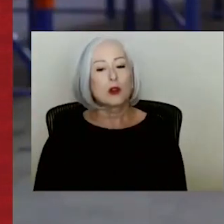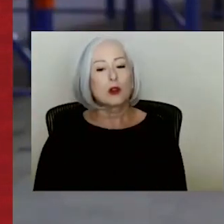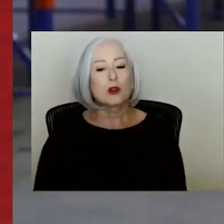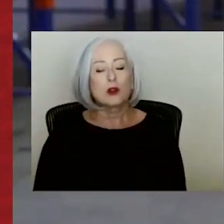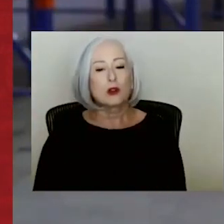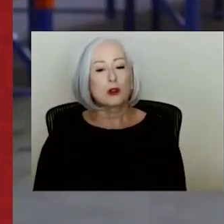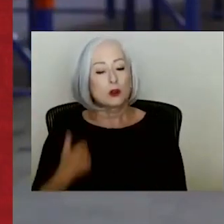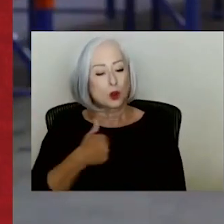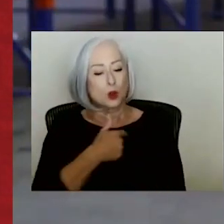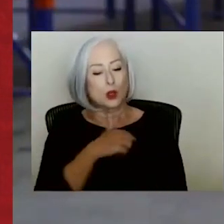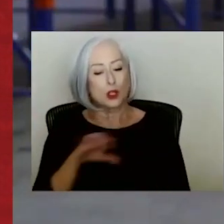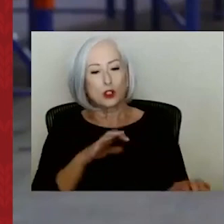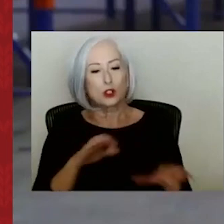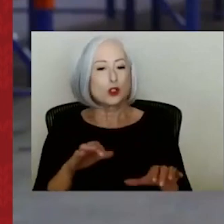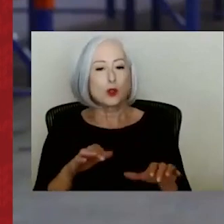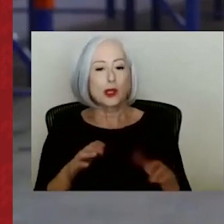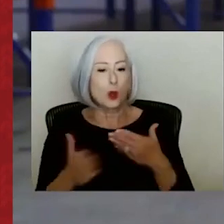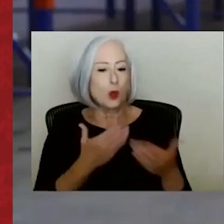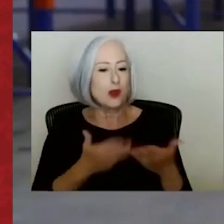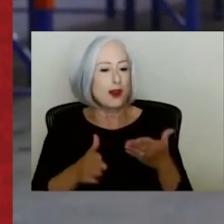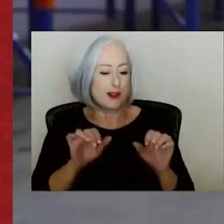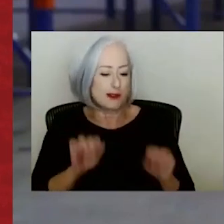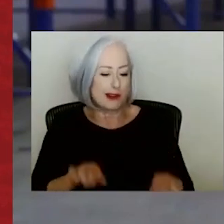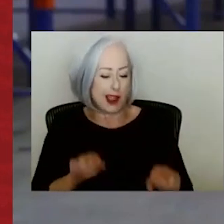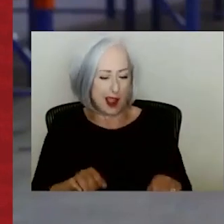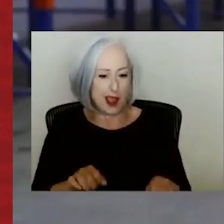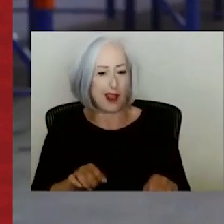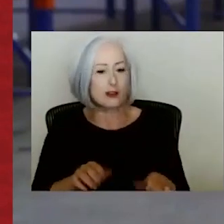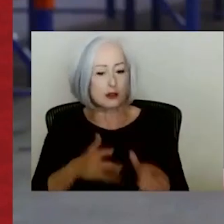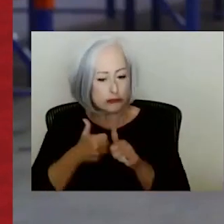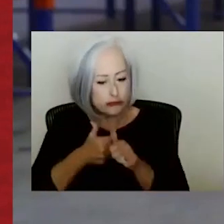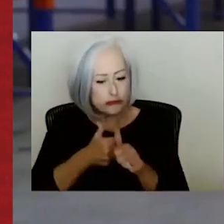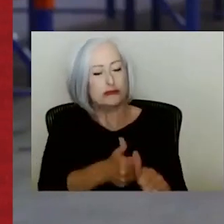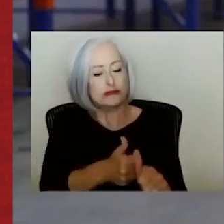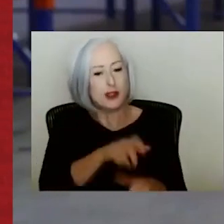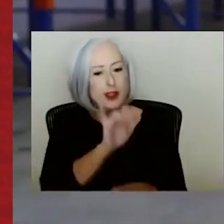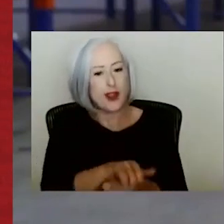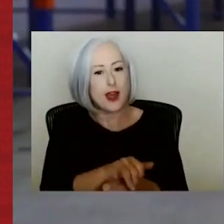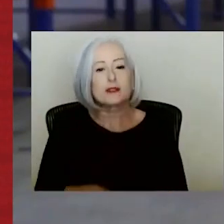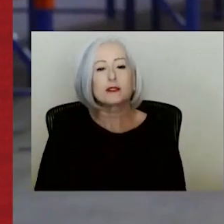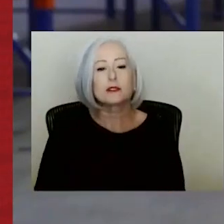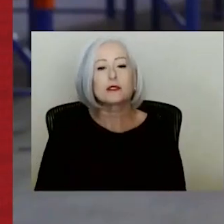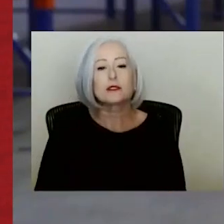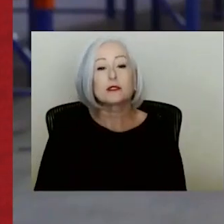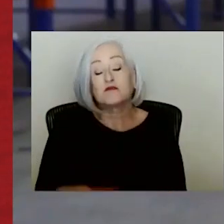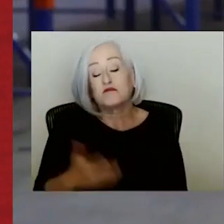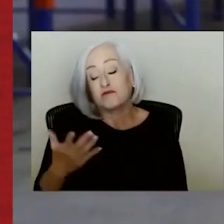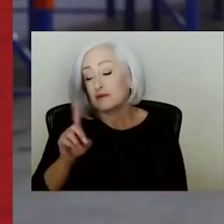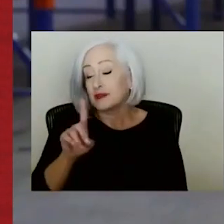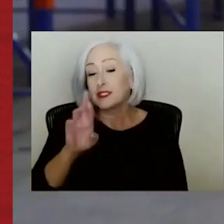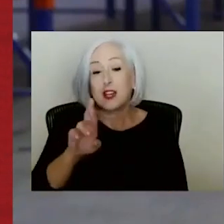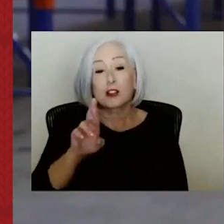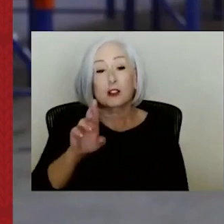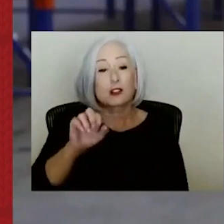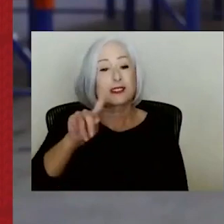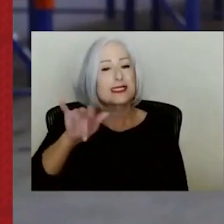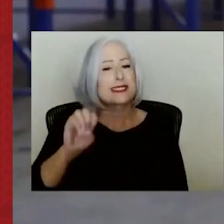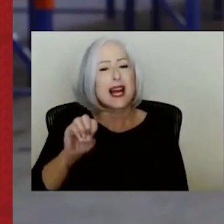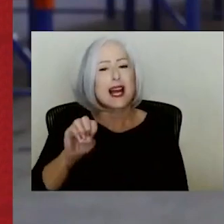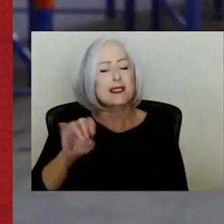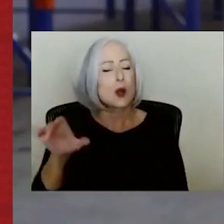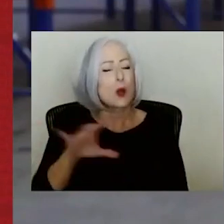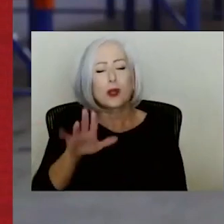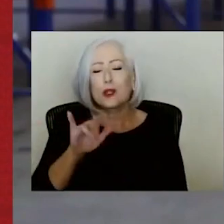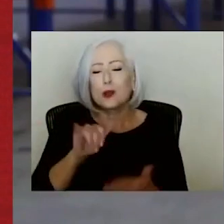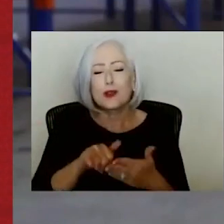our due diligence to make sure that we're on top of that. But you know, Dr. Stice, we do that same due diligence with many products